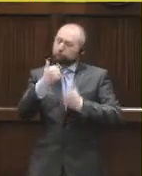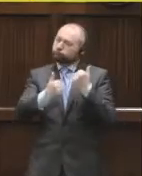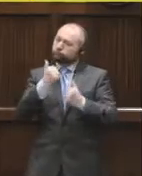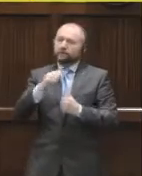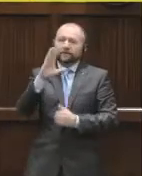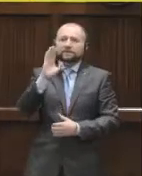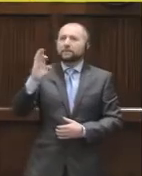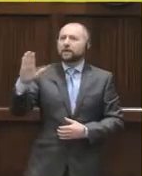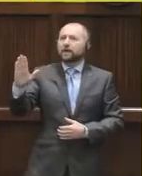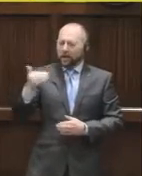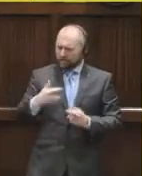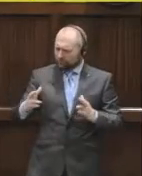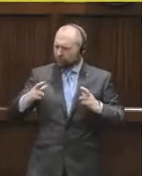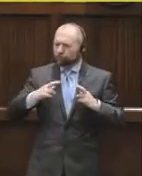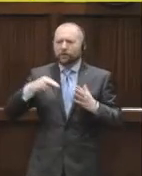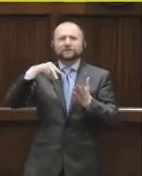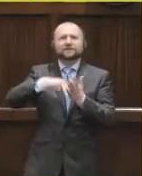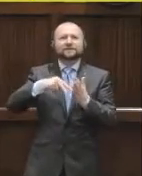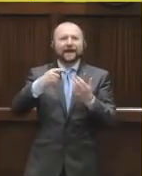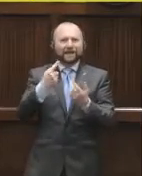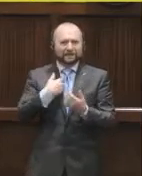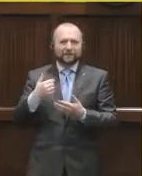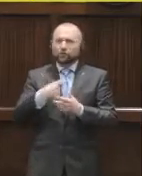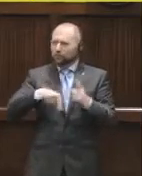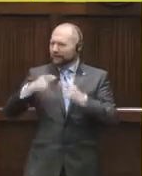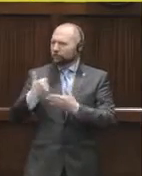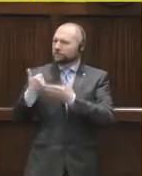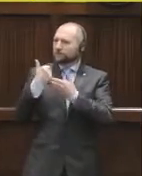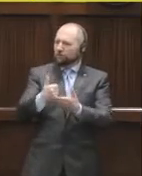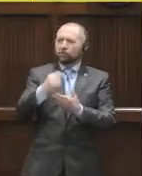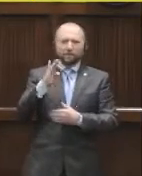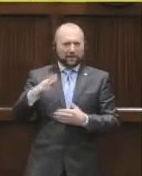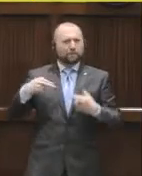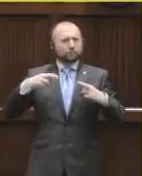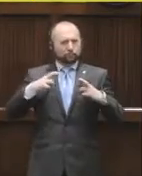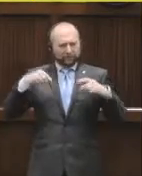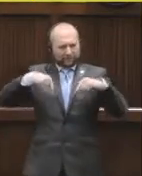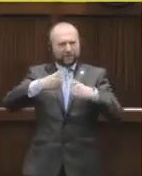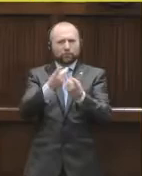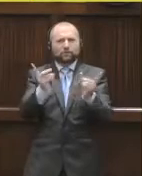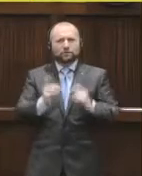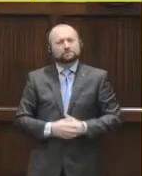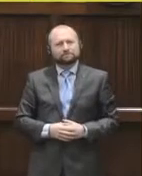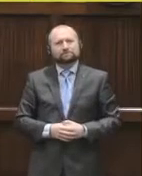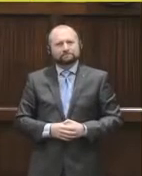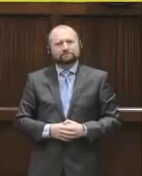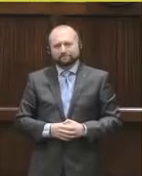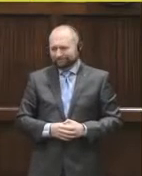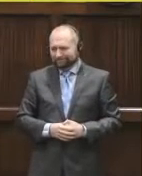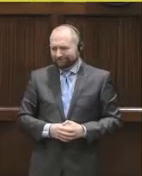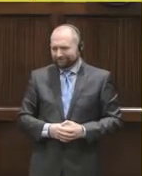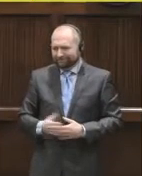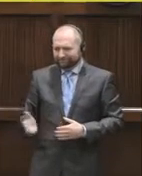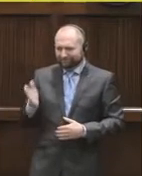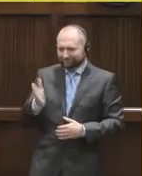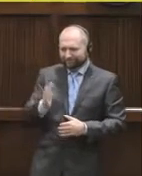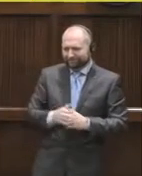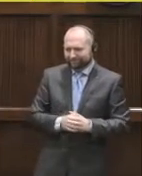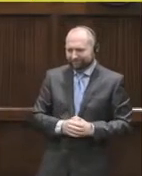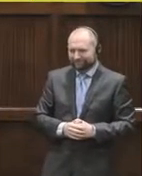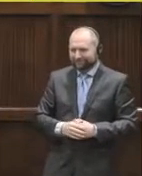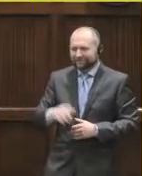here today with all of you supporting it. Gorv Mahagut. Brown. Thank